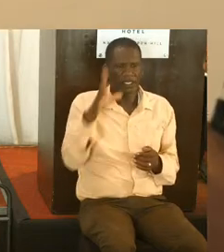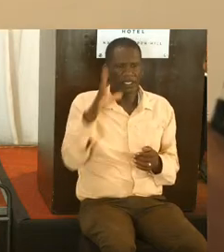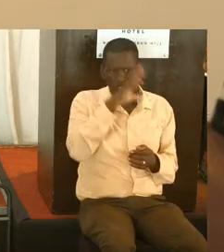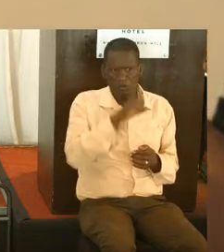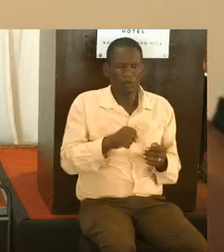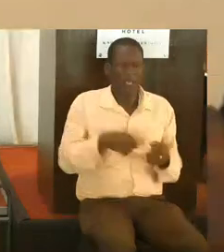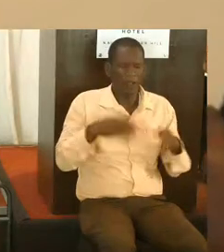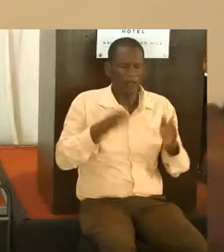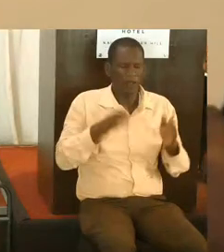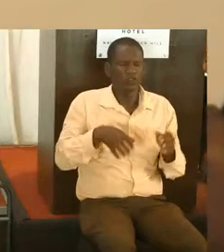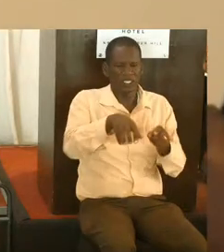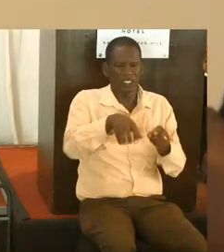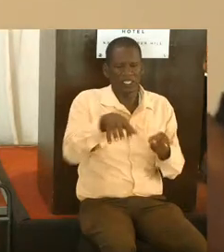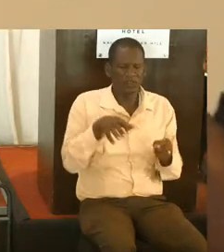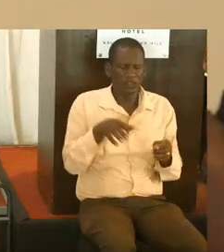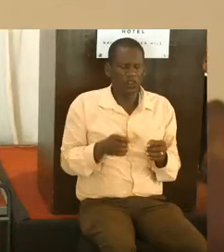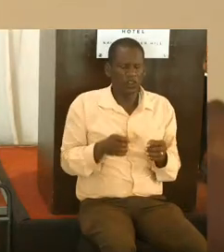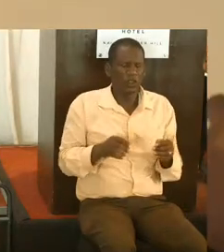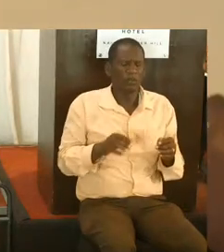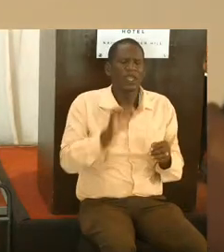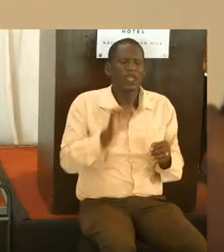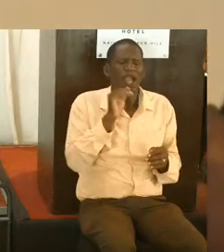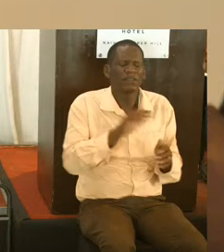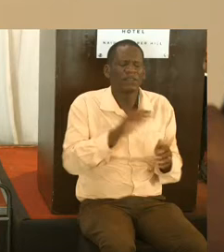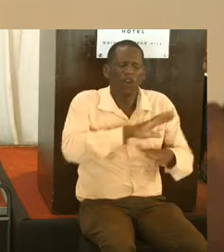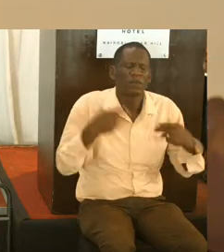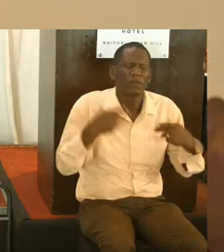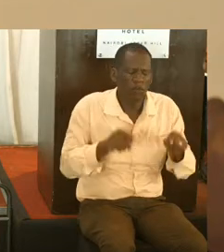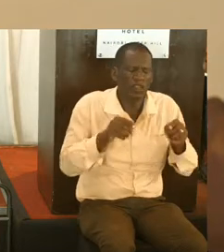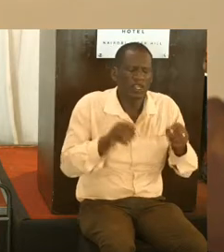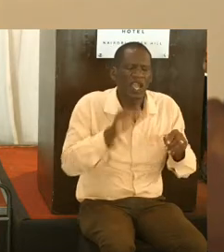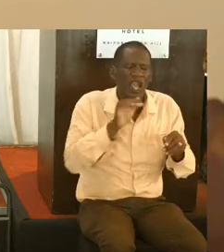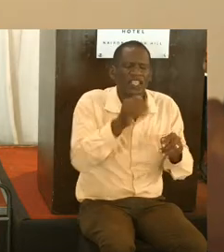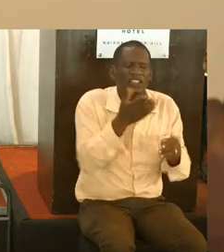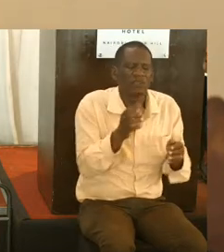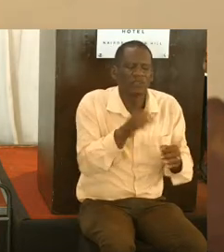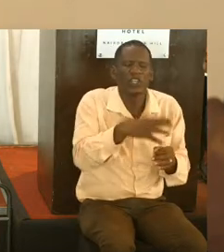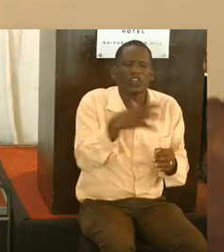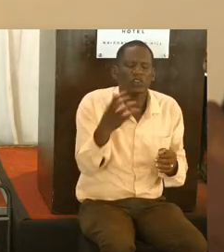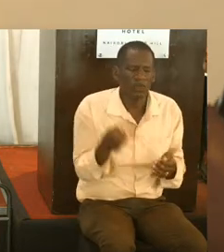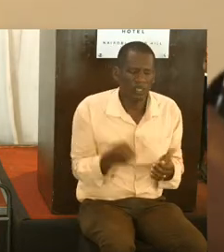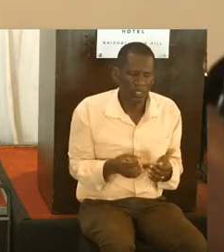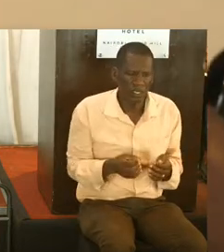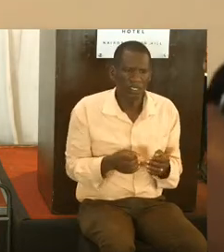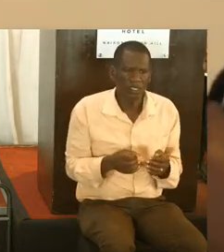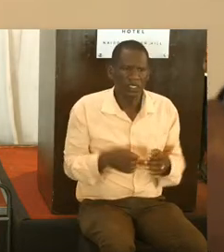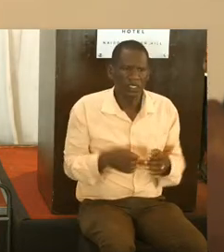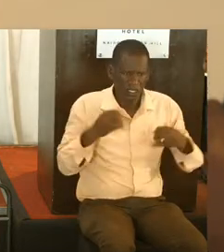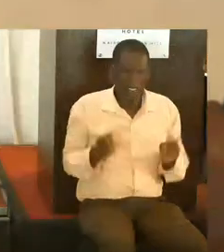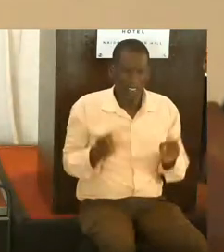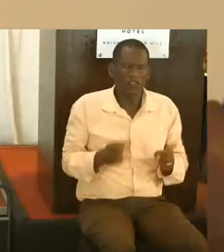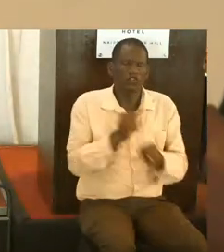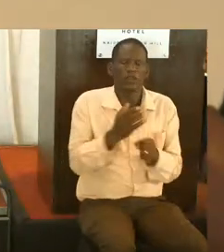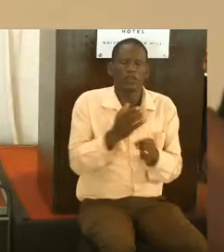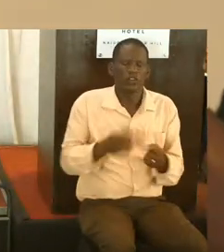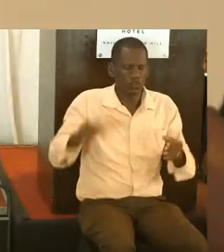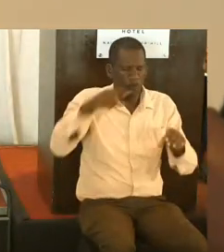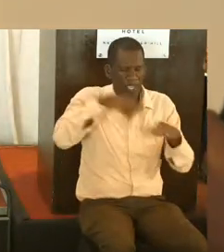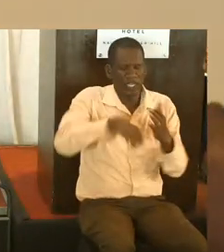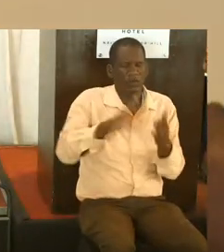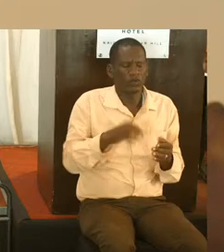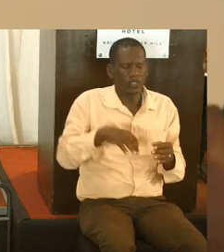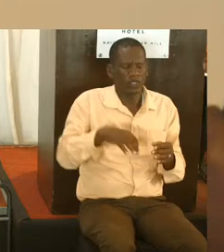passenger she'll be confronted by all manner of people recruiting you toward one of the